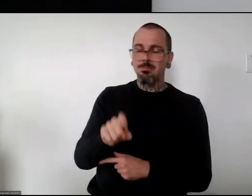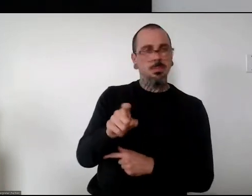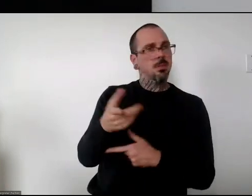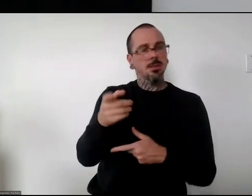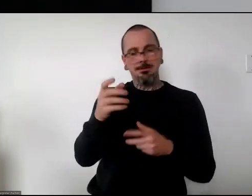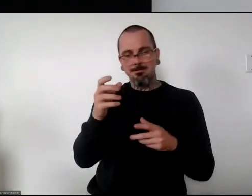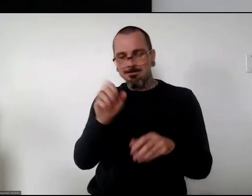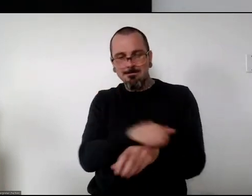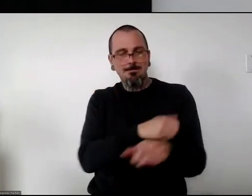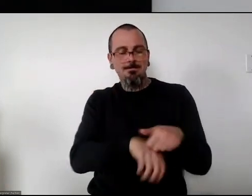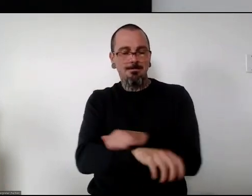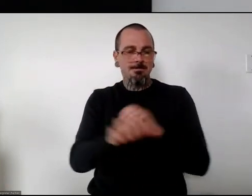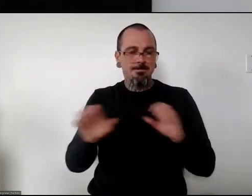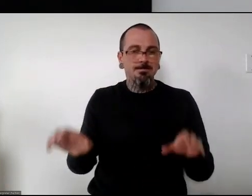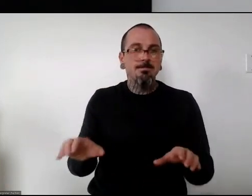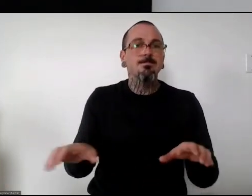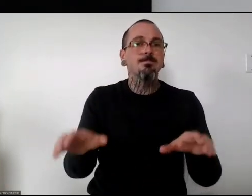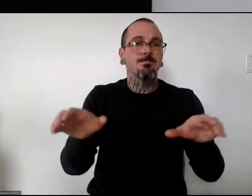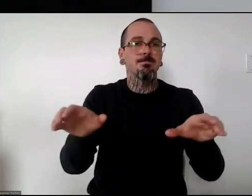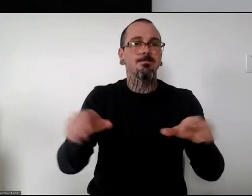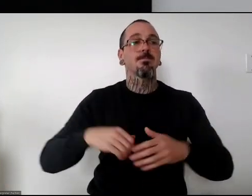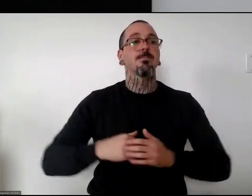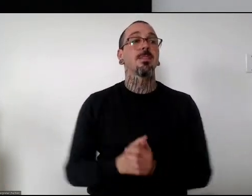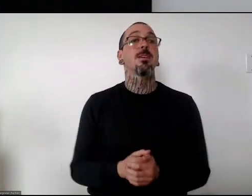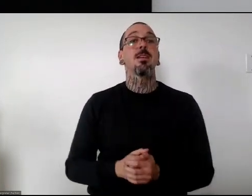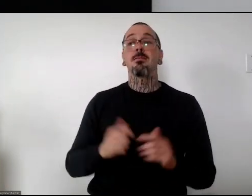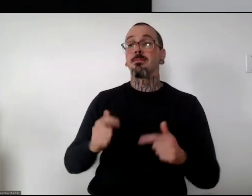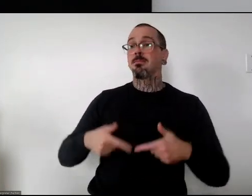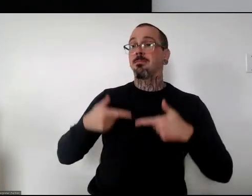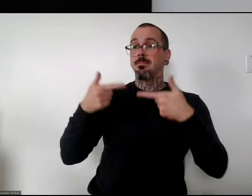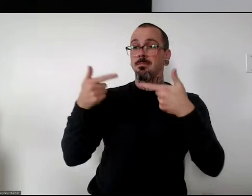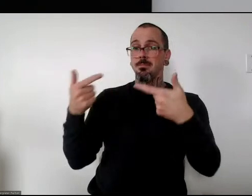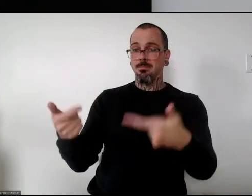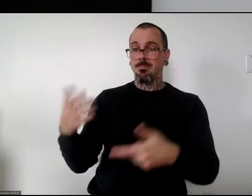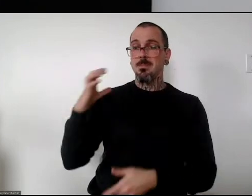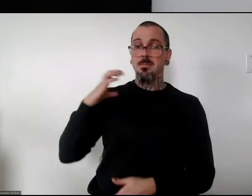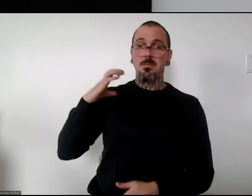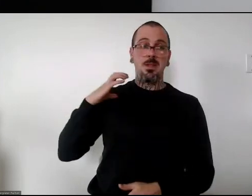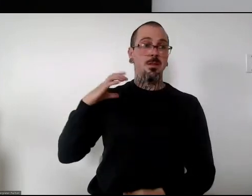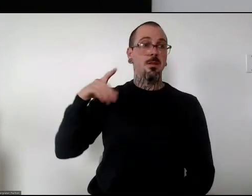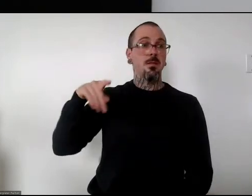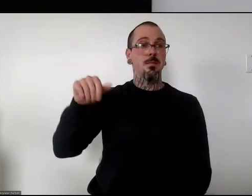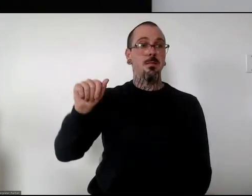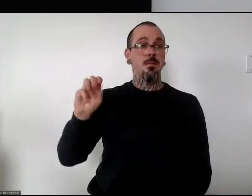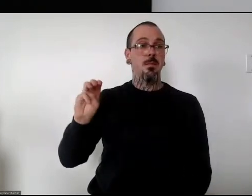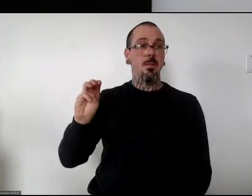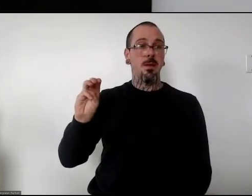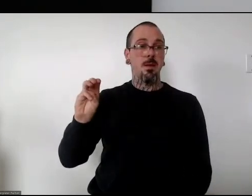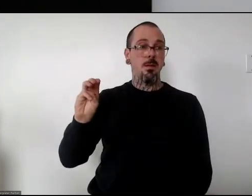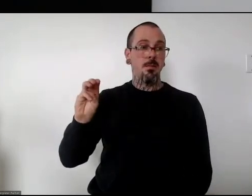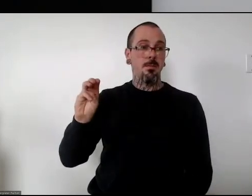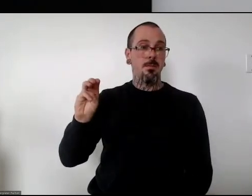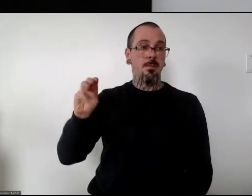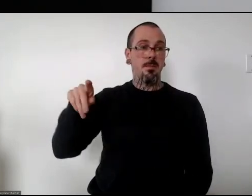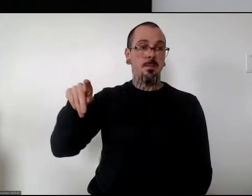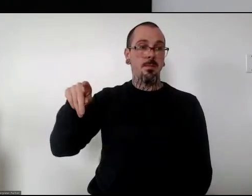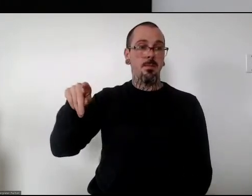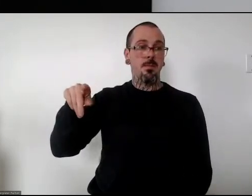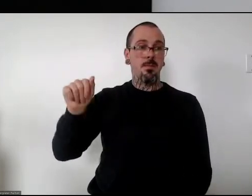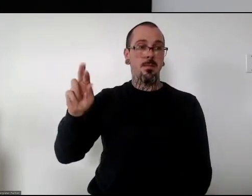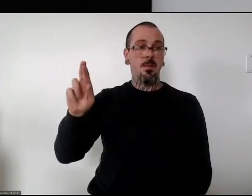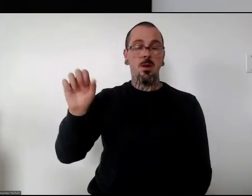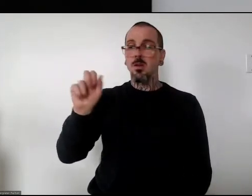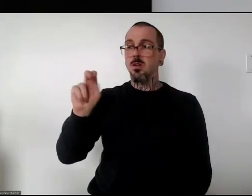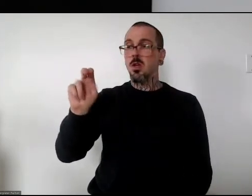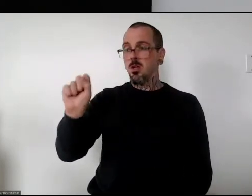It's my privilege now to ask the Honourable Pam Parsons, Minister of our department, the Office of Women and Gender Equality, to come forward